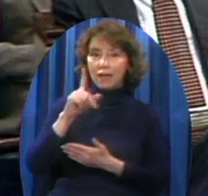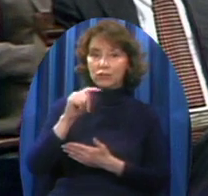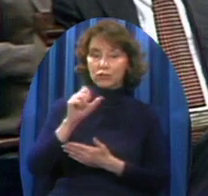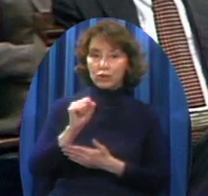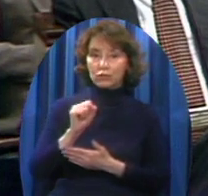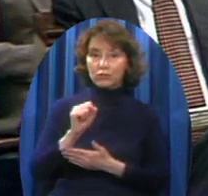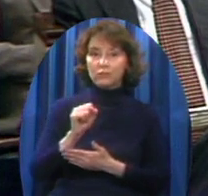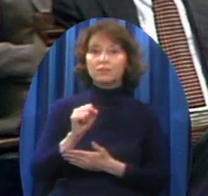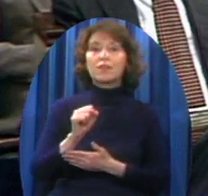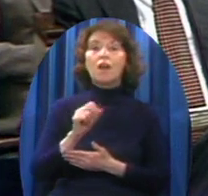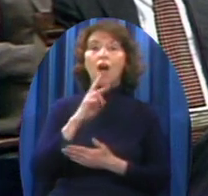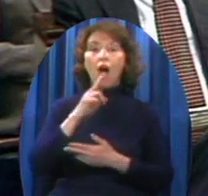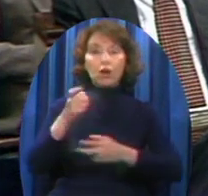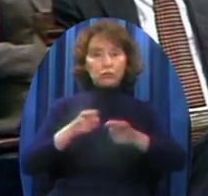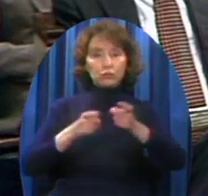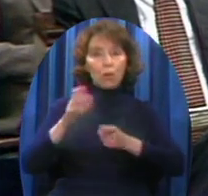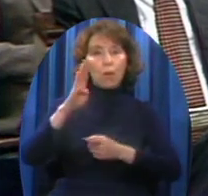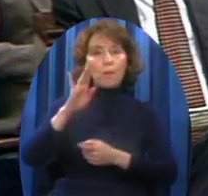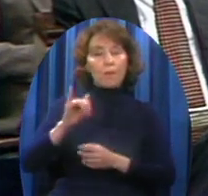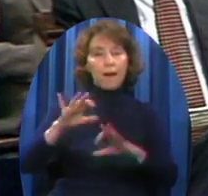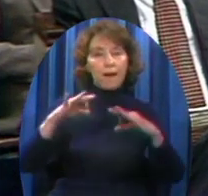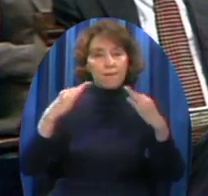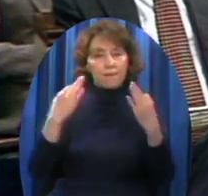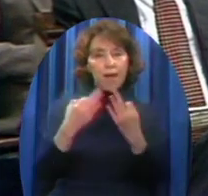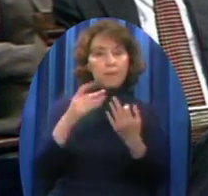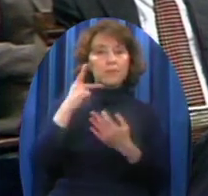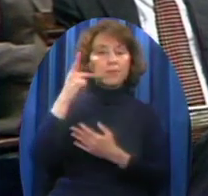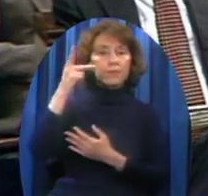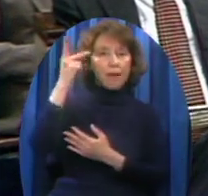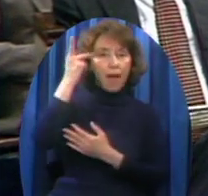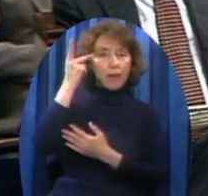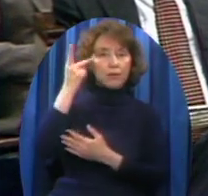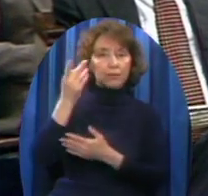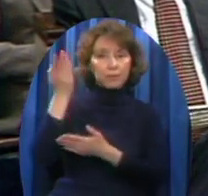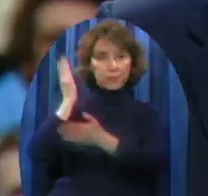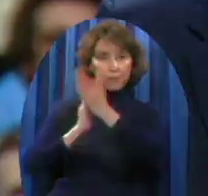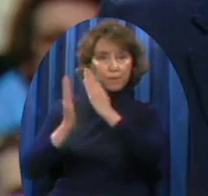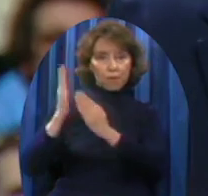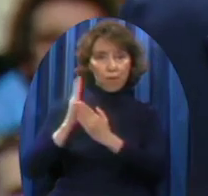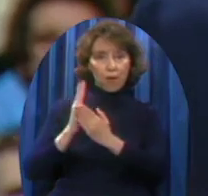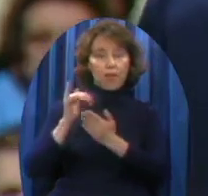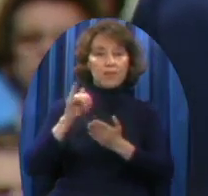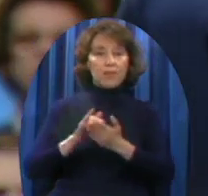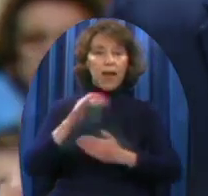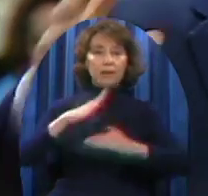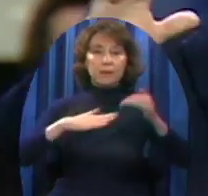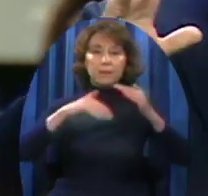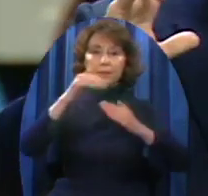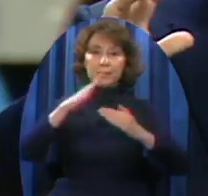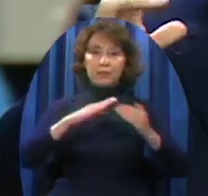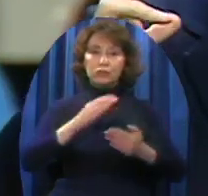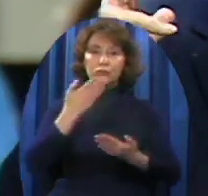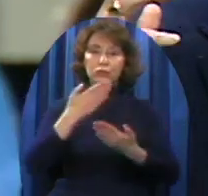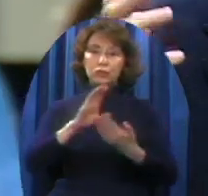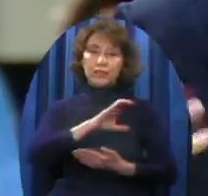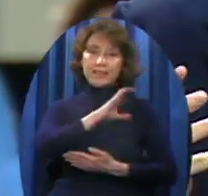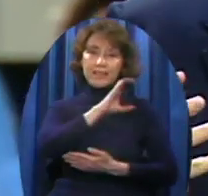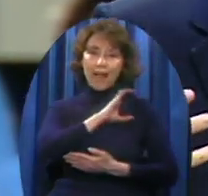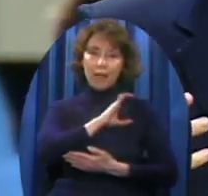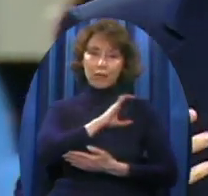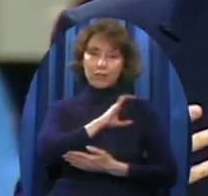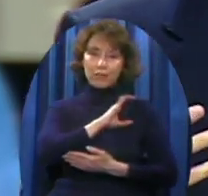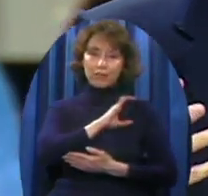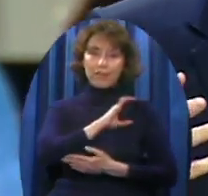women, building godliness and character into young people. Well, children, we have in